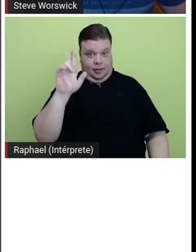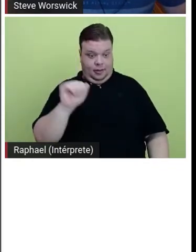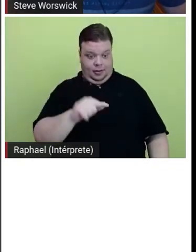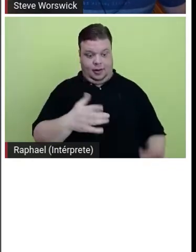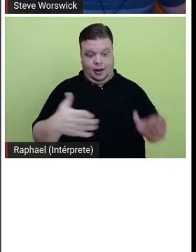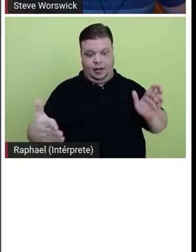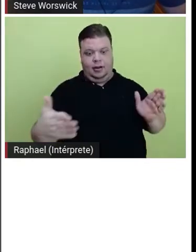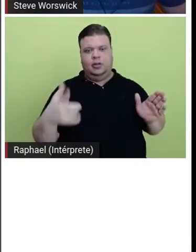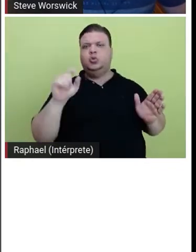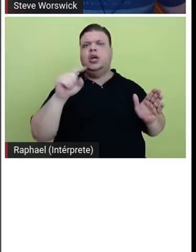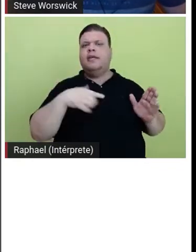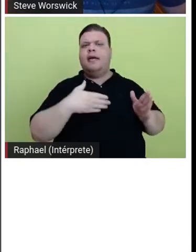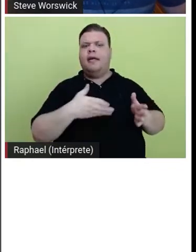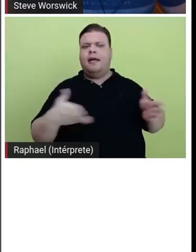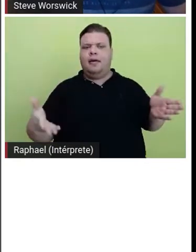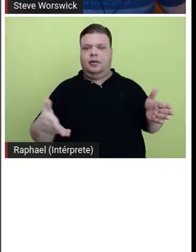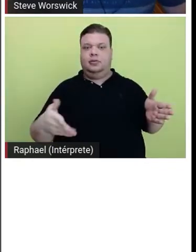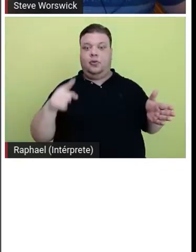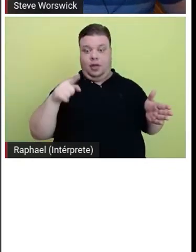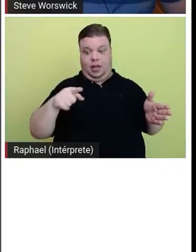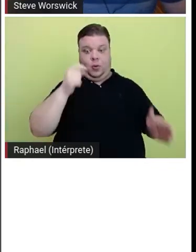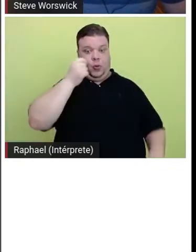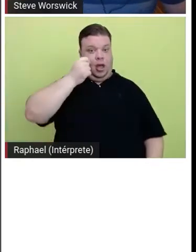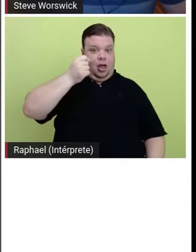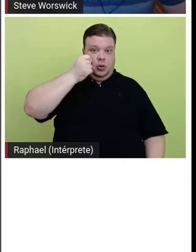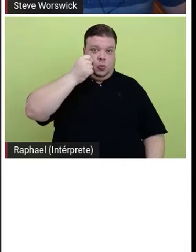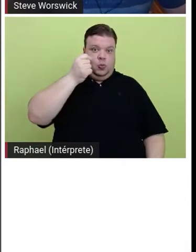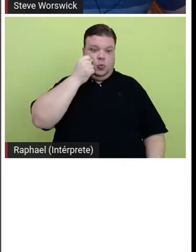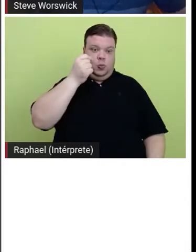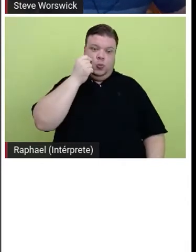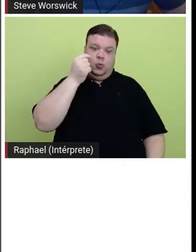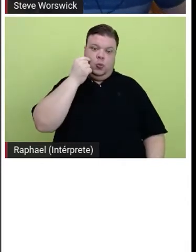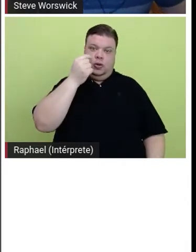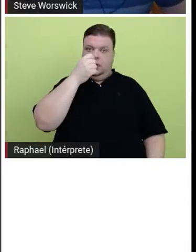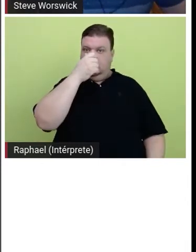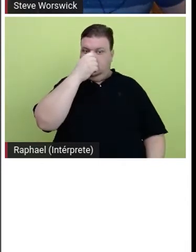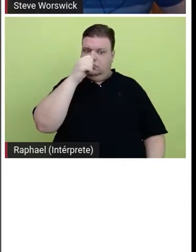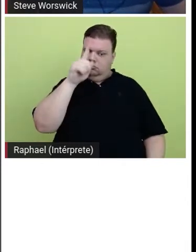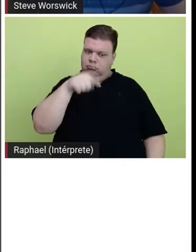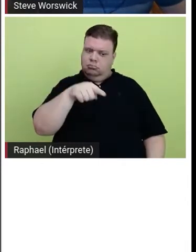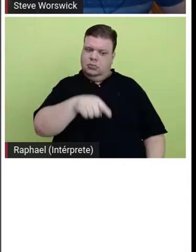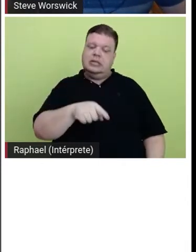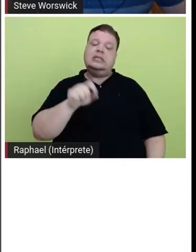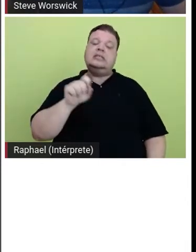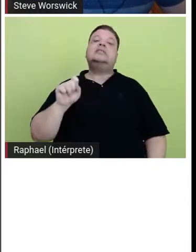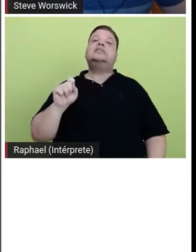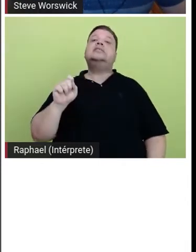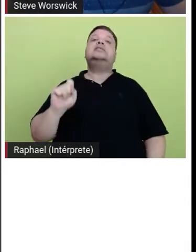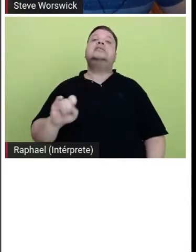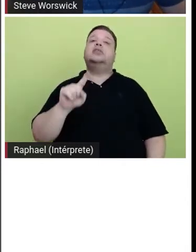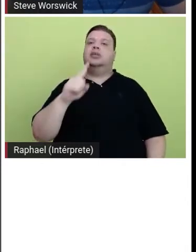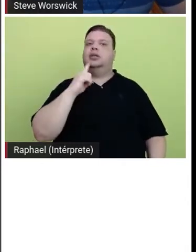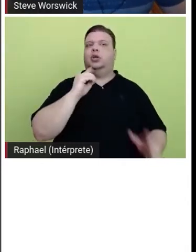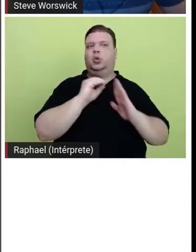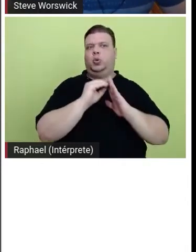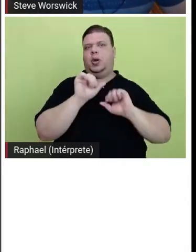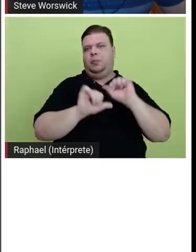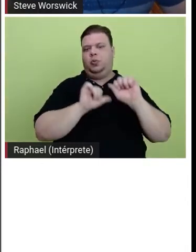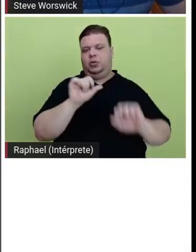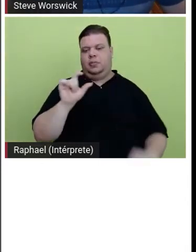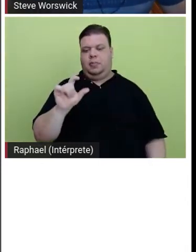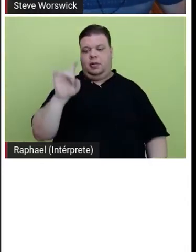box. The box was too small. Yeah, so it's very difficult to sort of like keep in touch